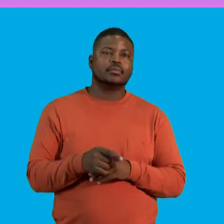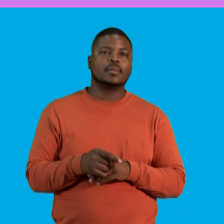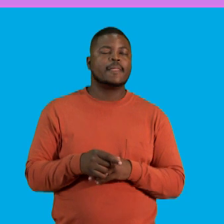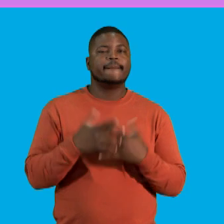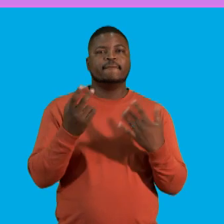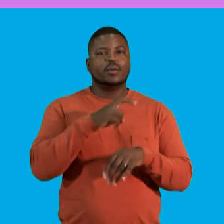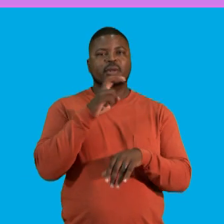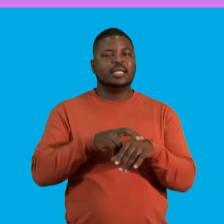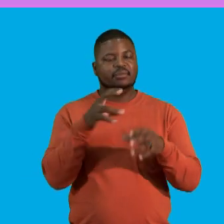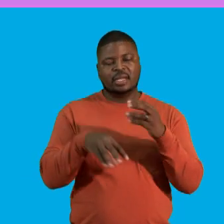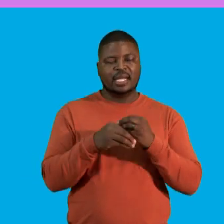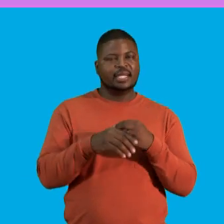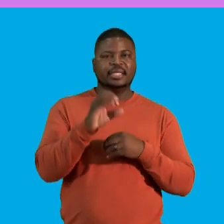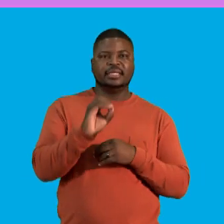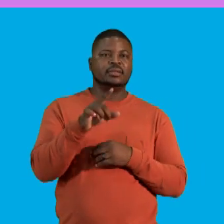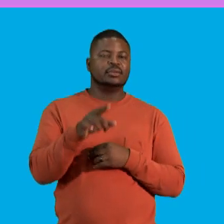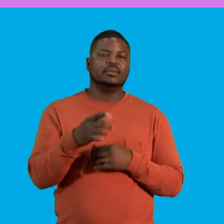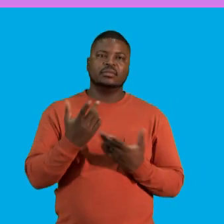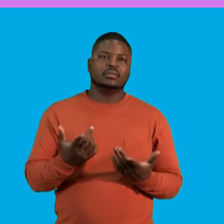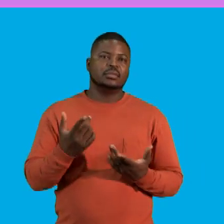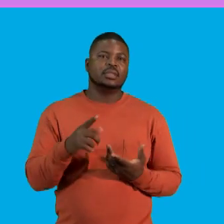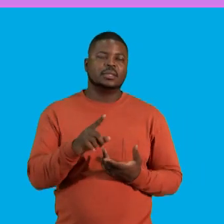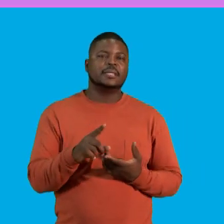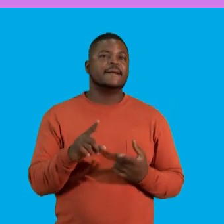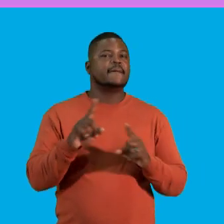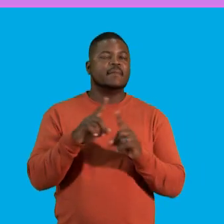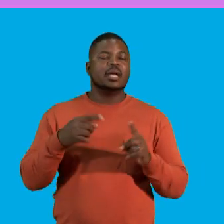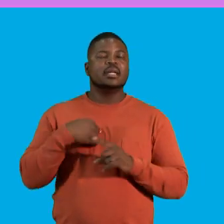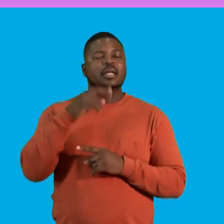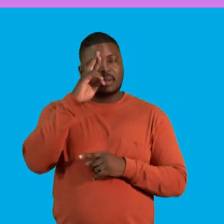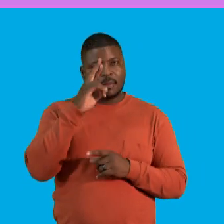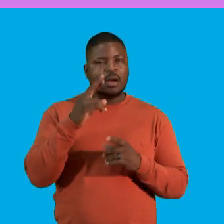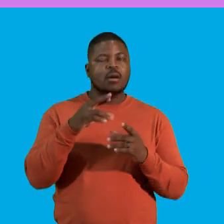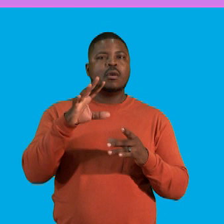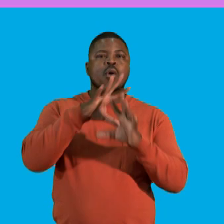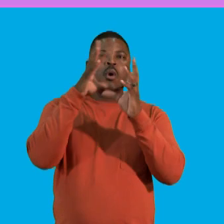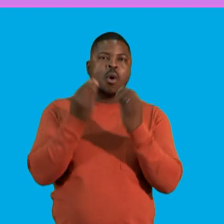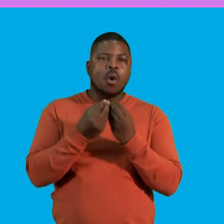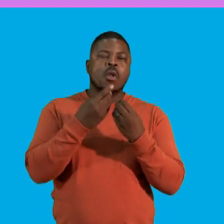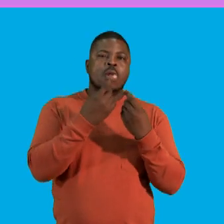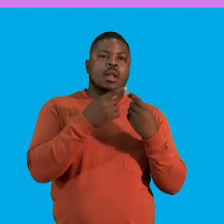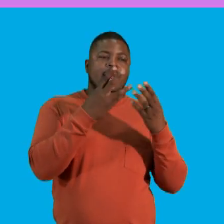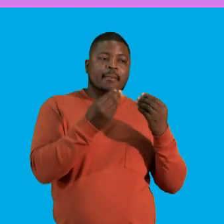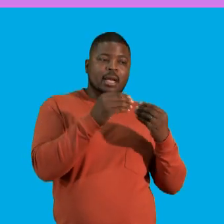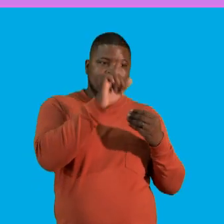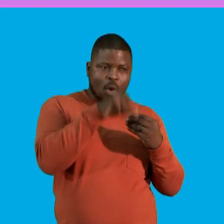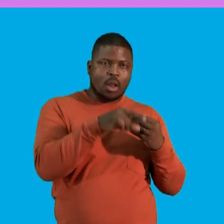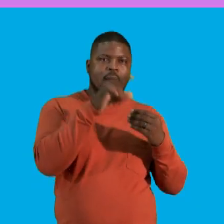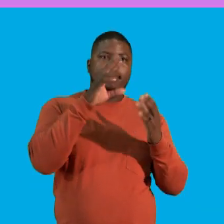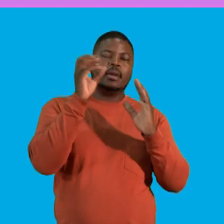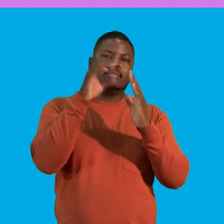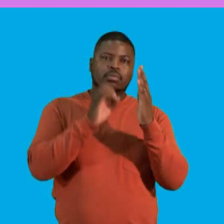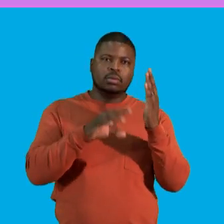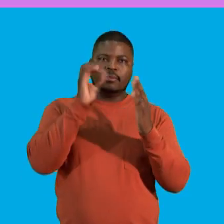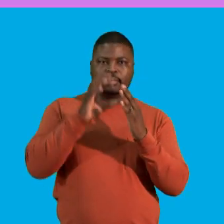0. Obviously, there's no need to add the 0, but you just have to know that you must add each and every value, that next time it might